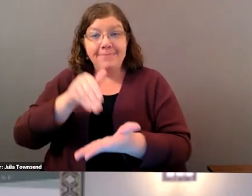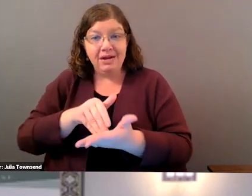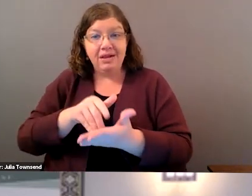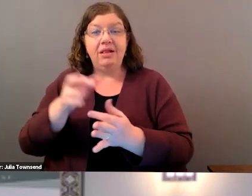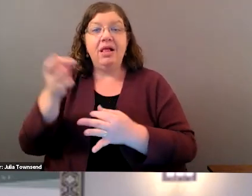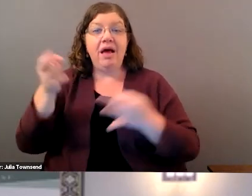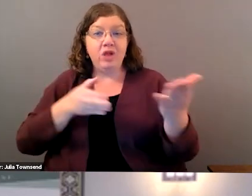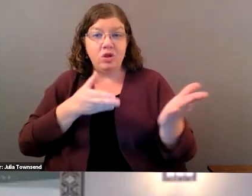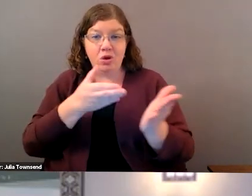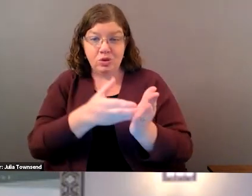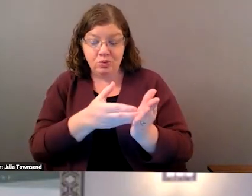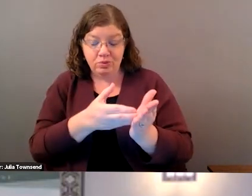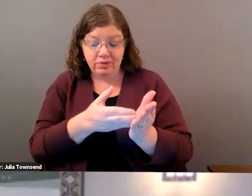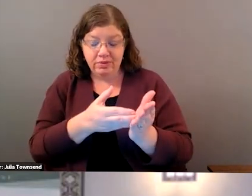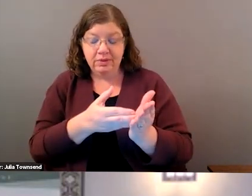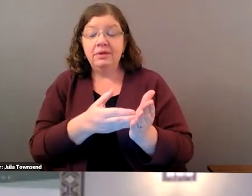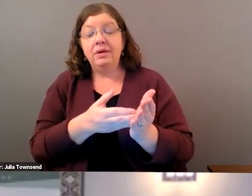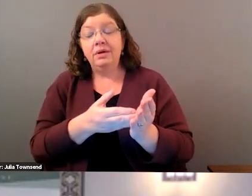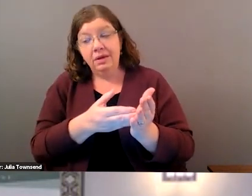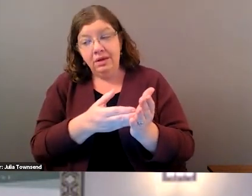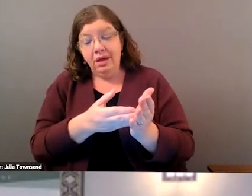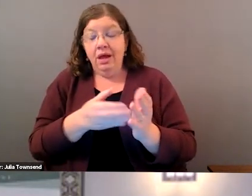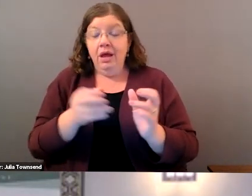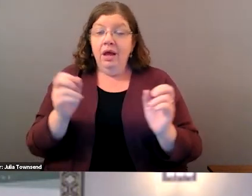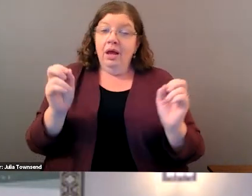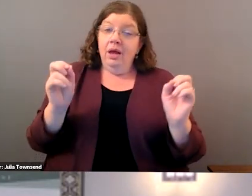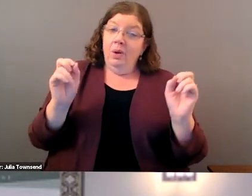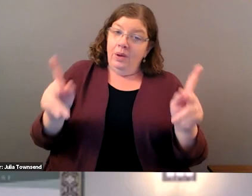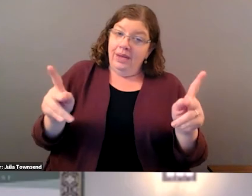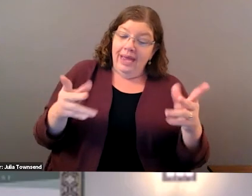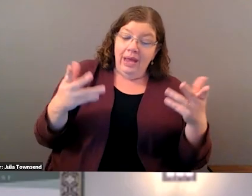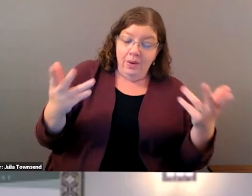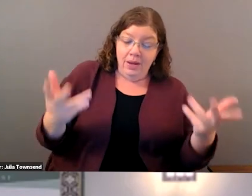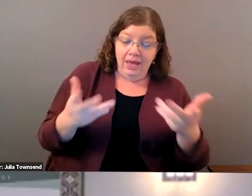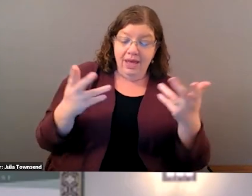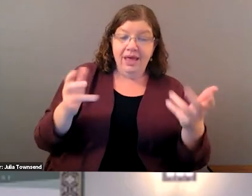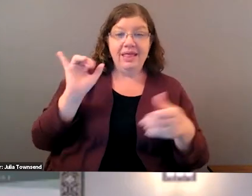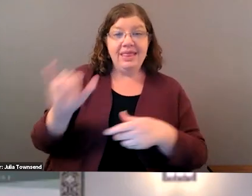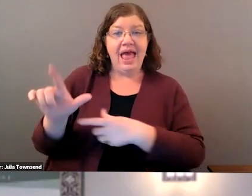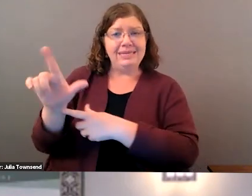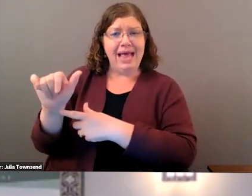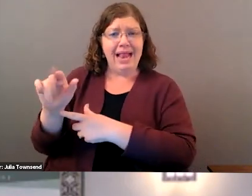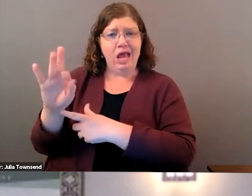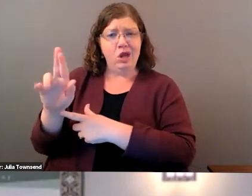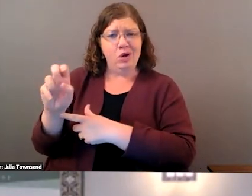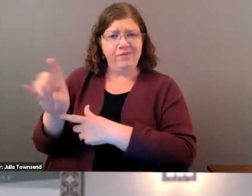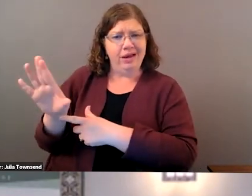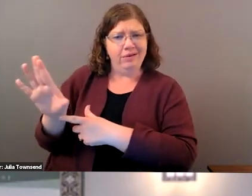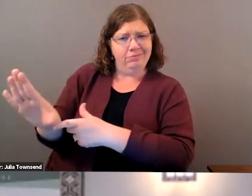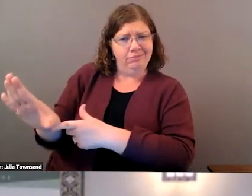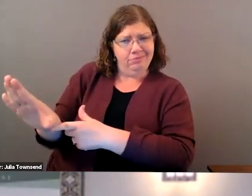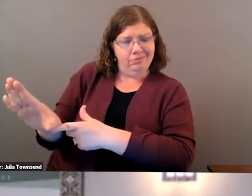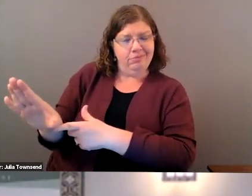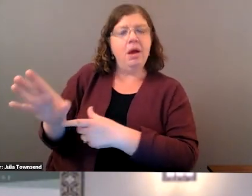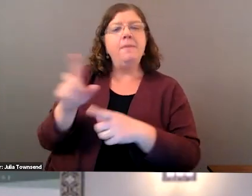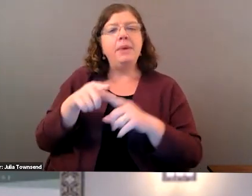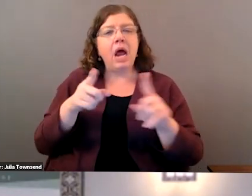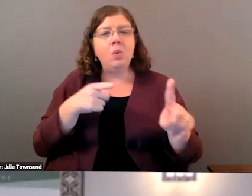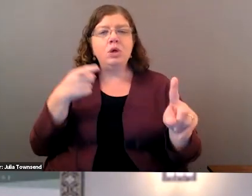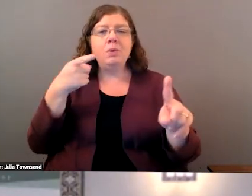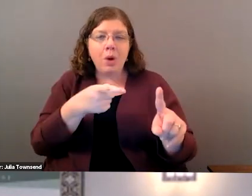Well, okay, someone can say, well, that's LA Unified. Well, I just want to point out a